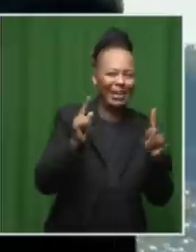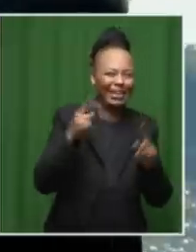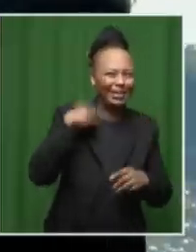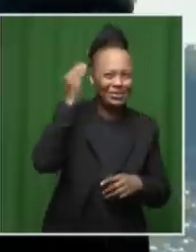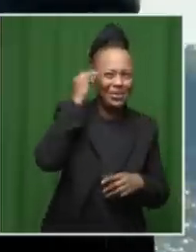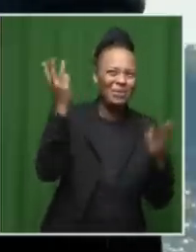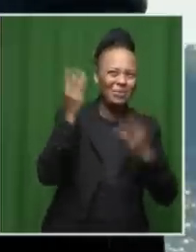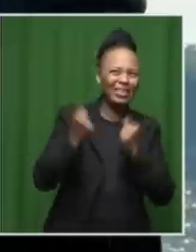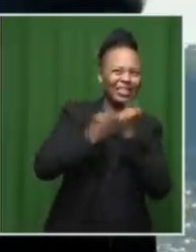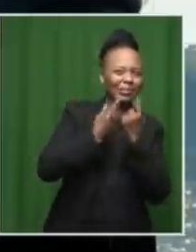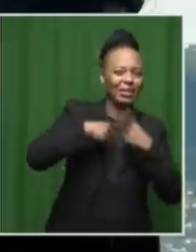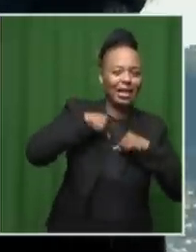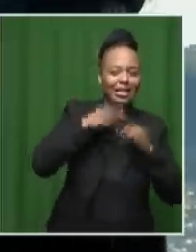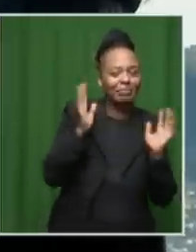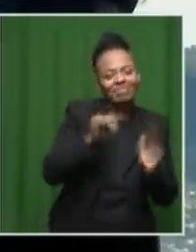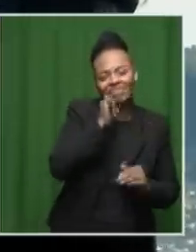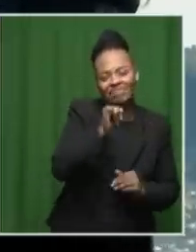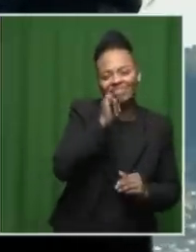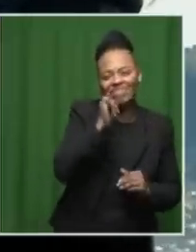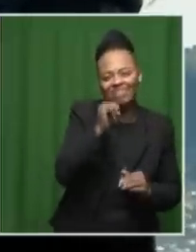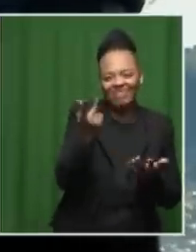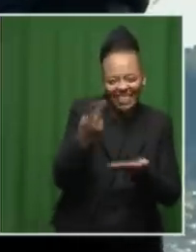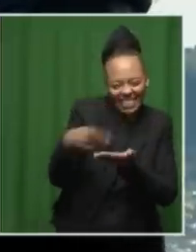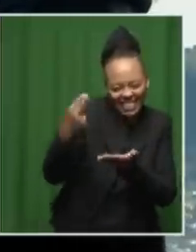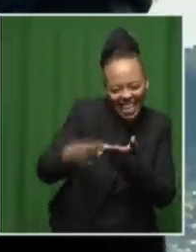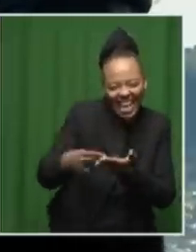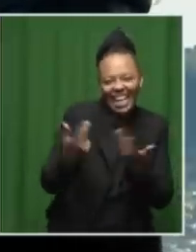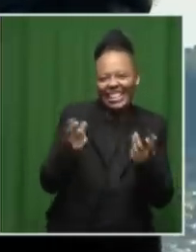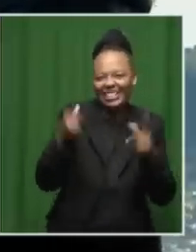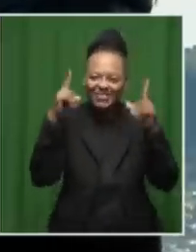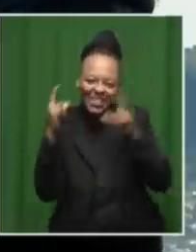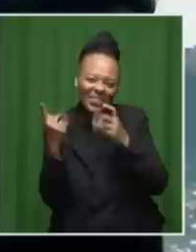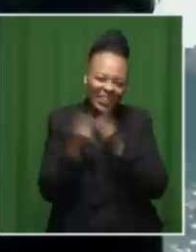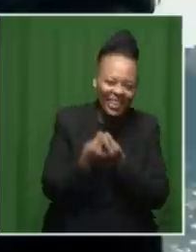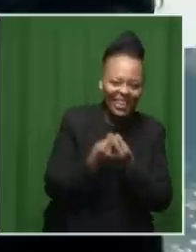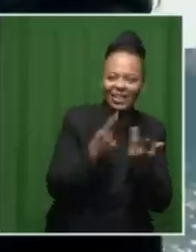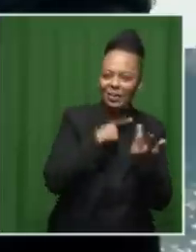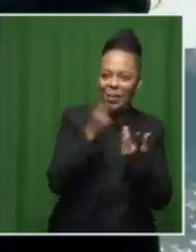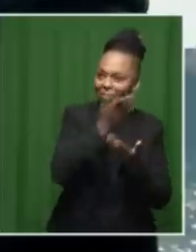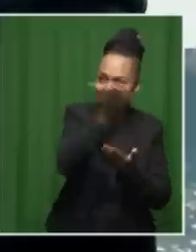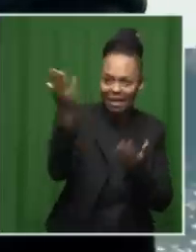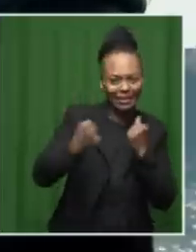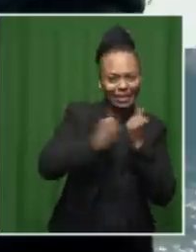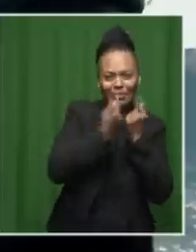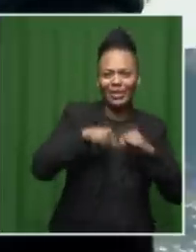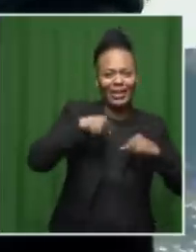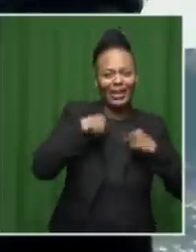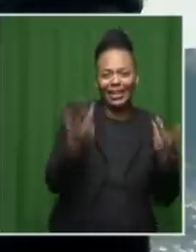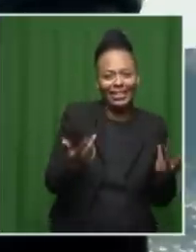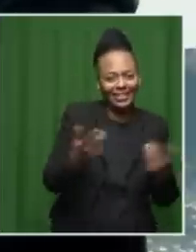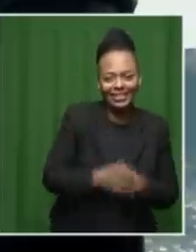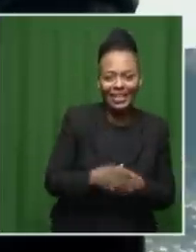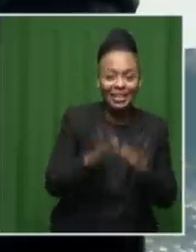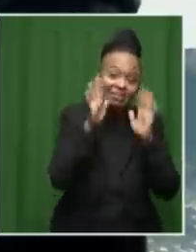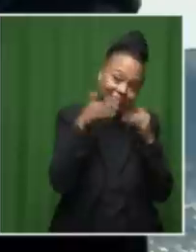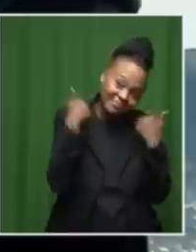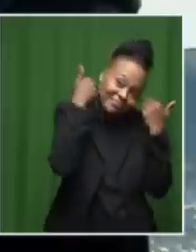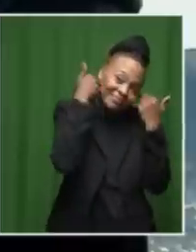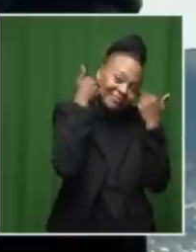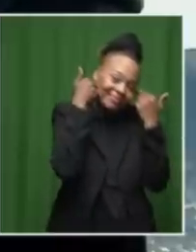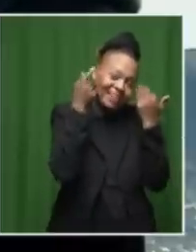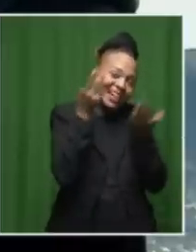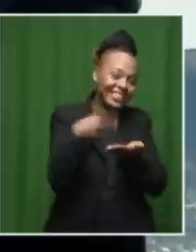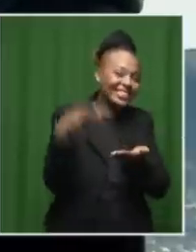us and I wanted to give back, and I think our whole team does. We honestly appreciate their support so much, and giving a signature, smile, anything